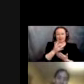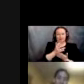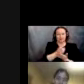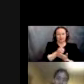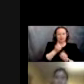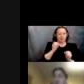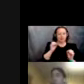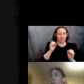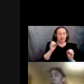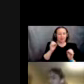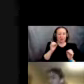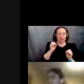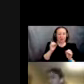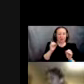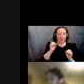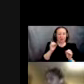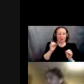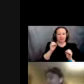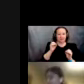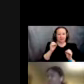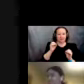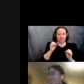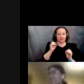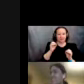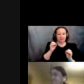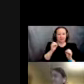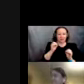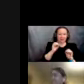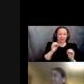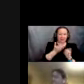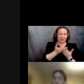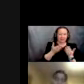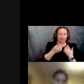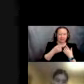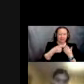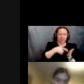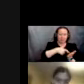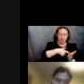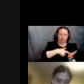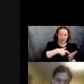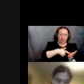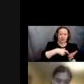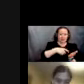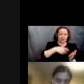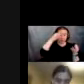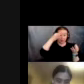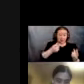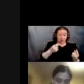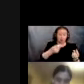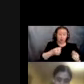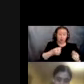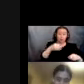that he mined. So he actually blew up the mine because he couldn't get his profits. And